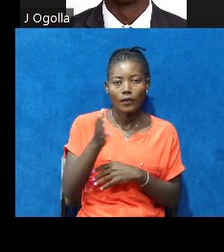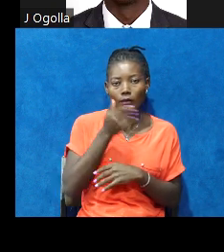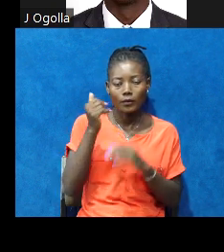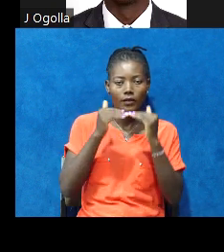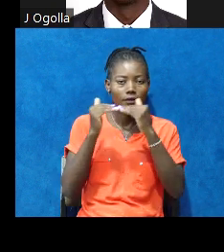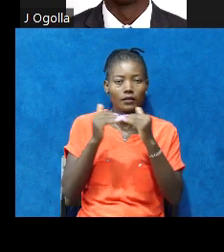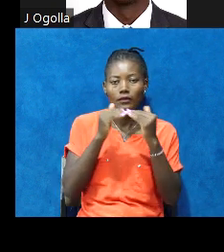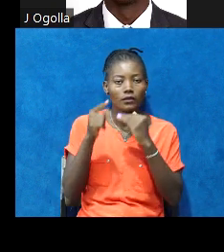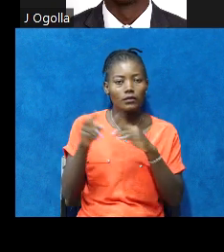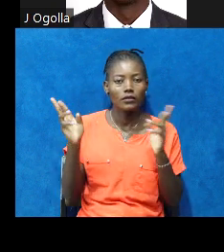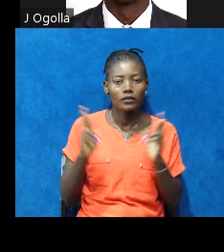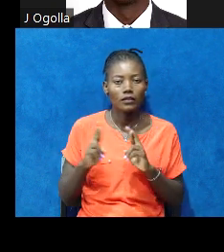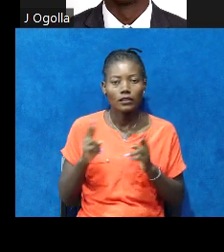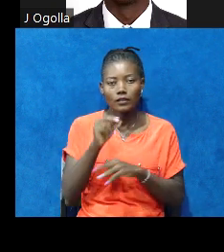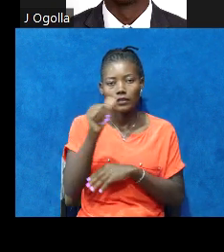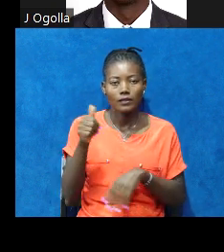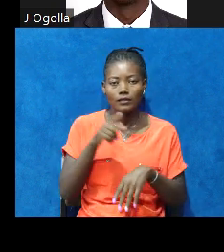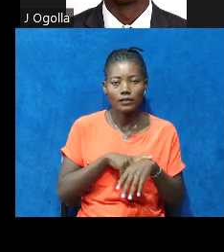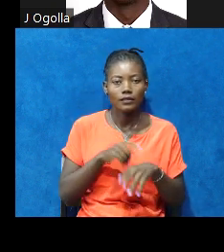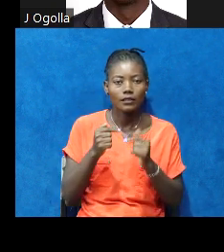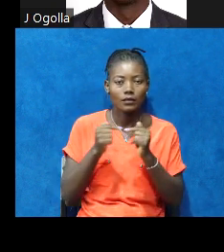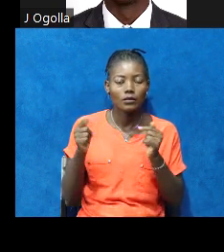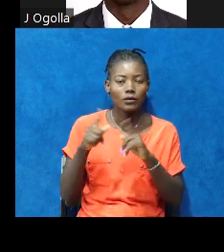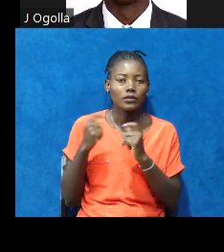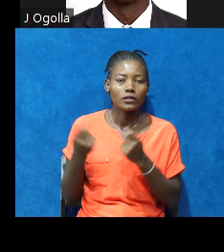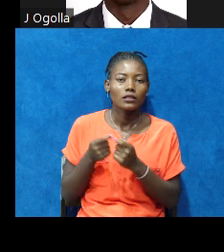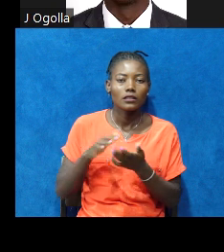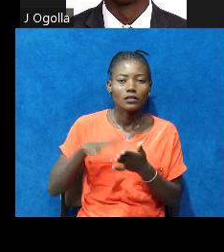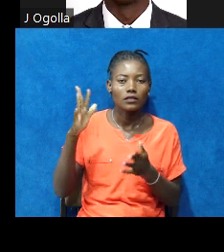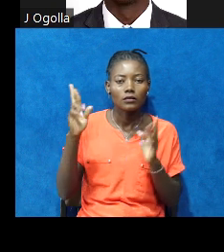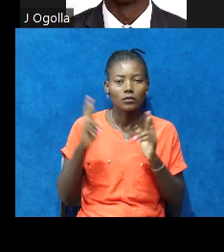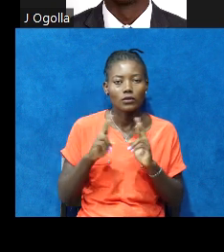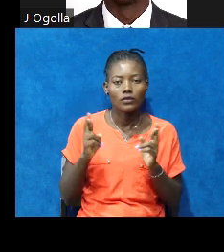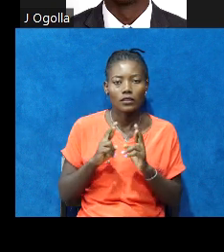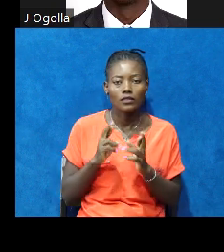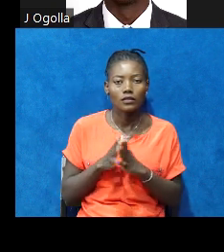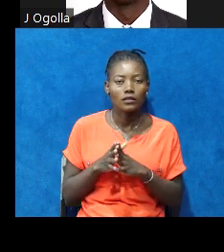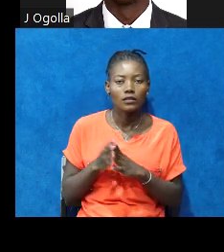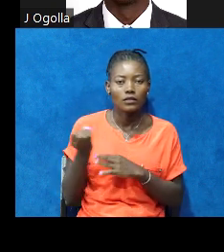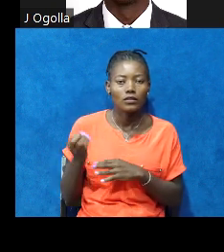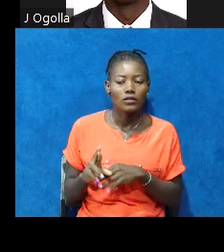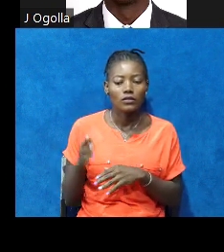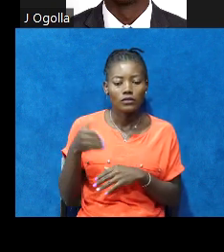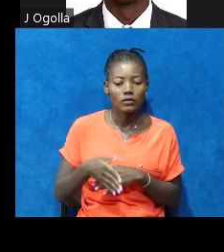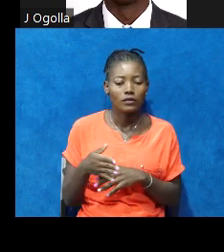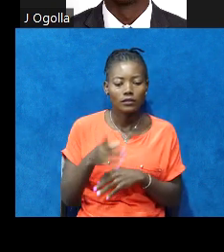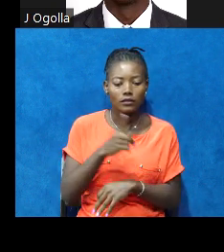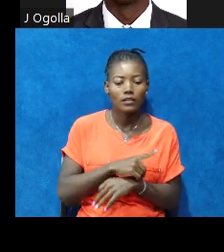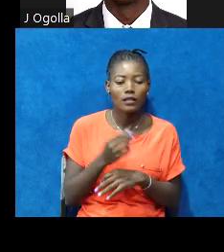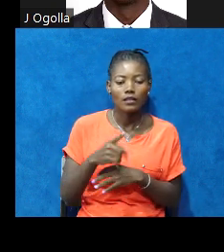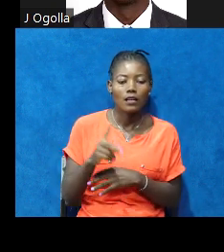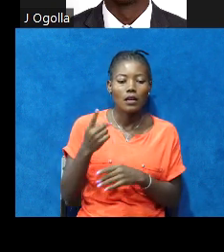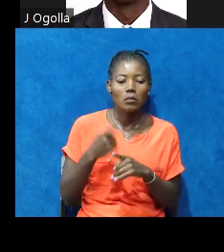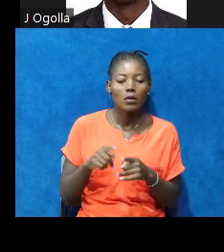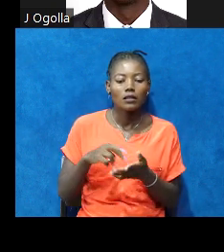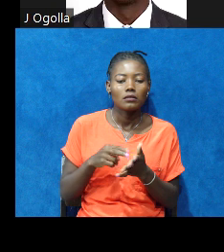level. You've been ready. Sometimes the opponent is more prepared, or this is their day.